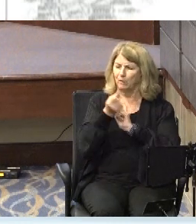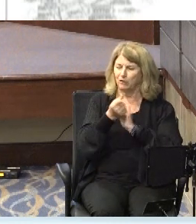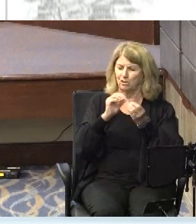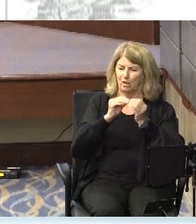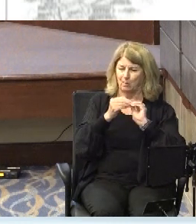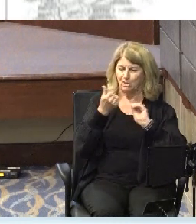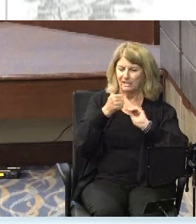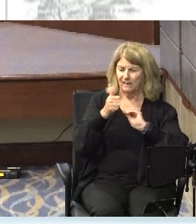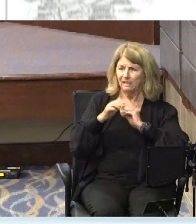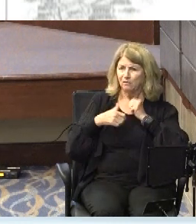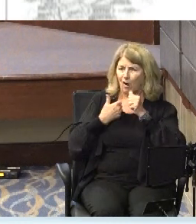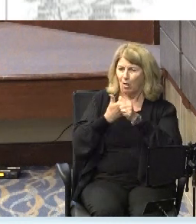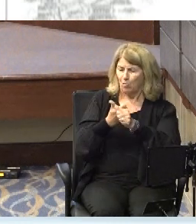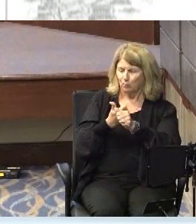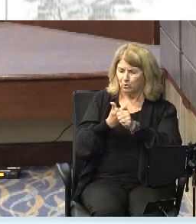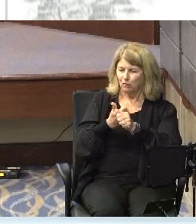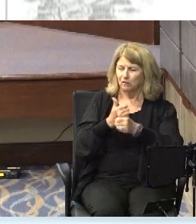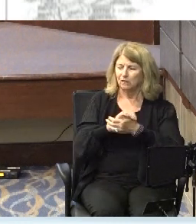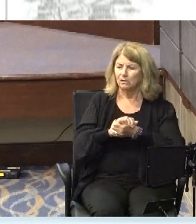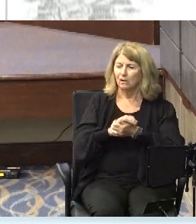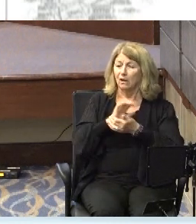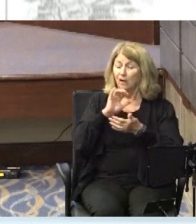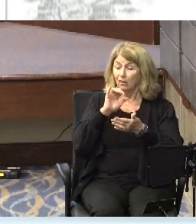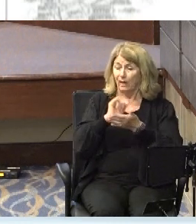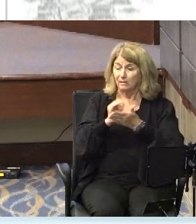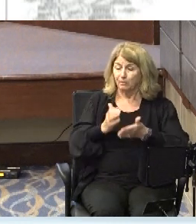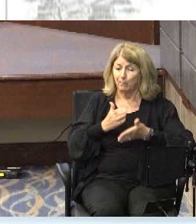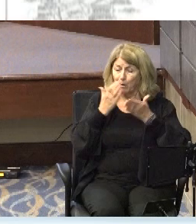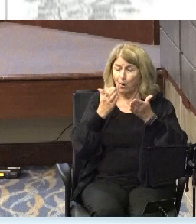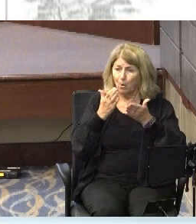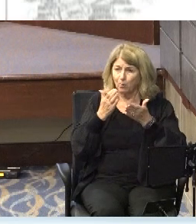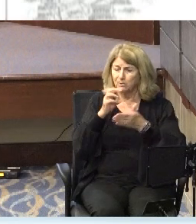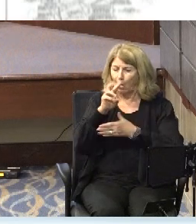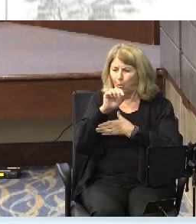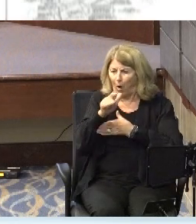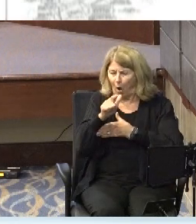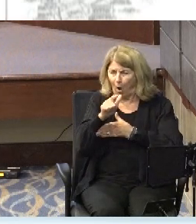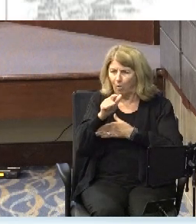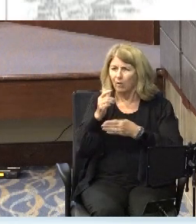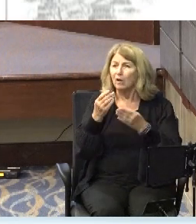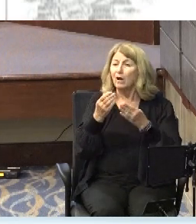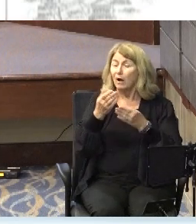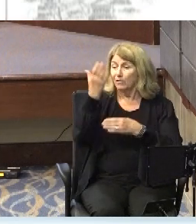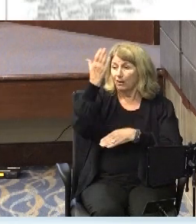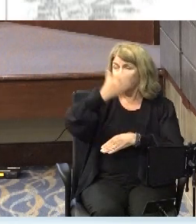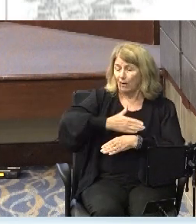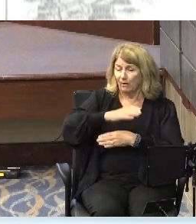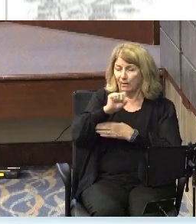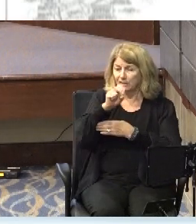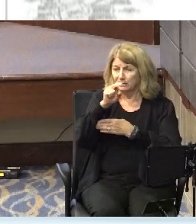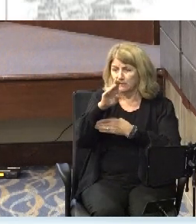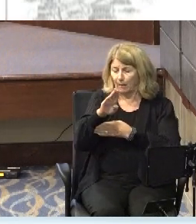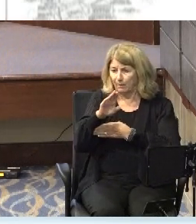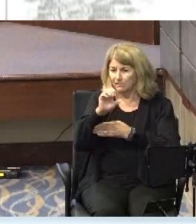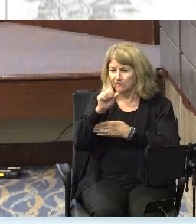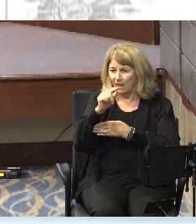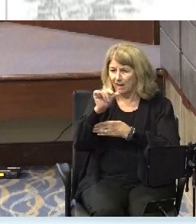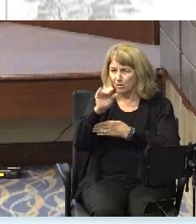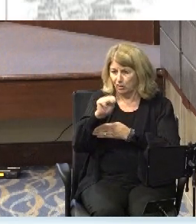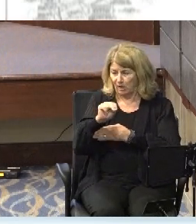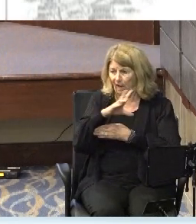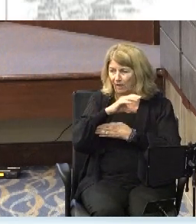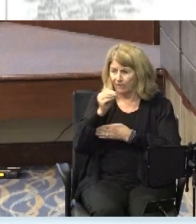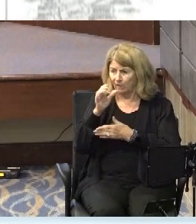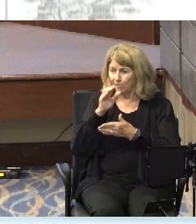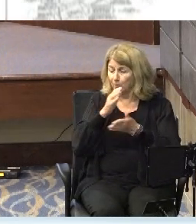as follows. And that would be the proposed screening wall along the front of the substation, as shown on the special permit plan, shall be at